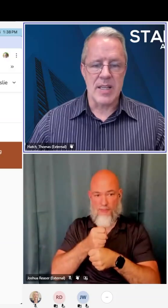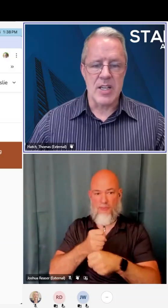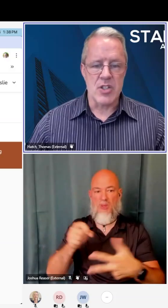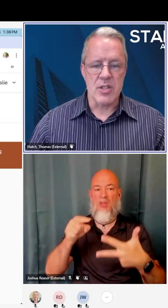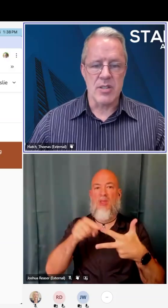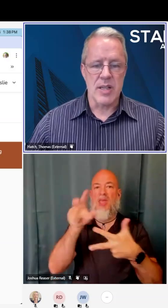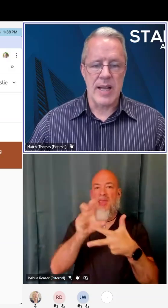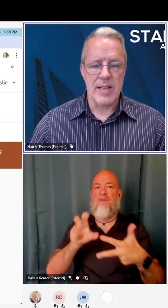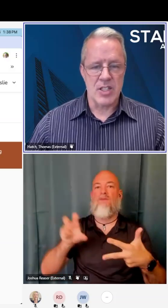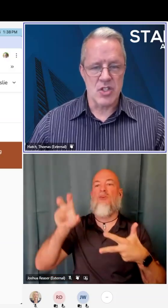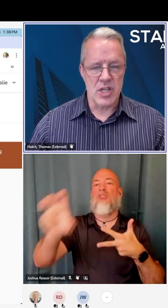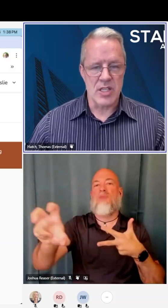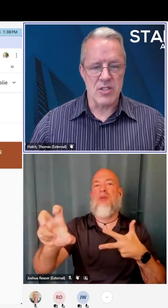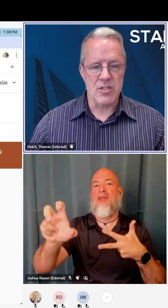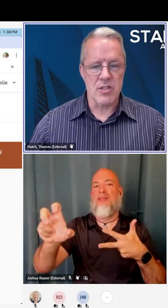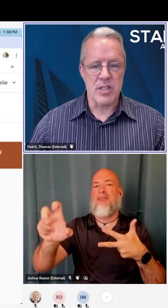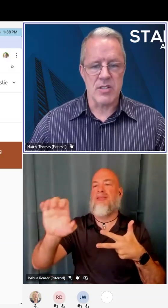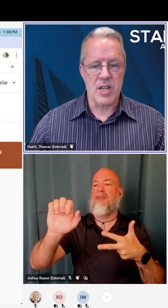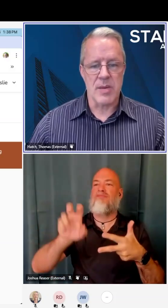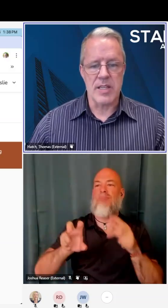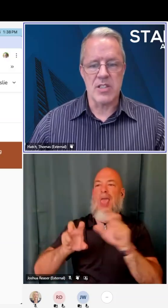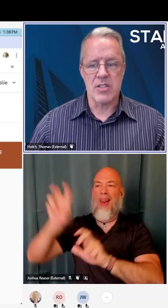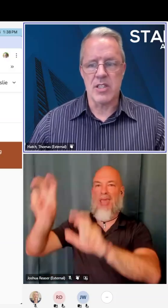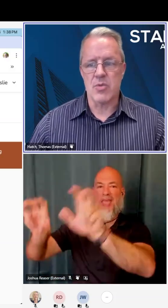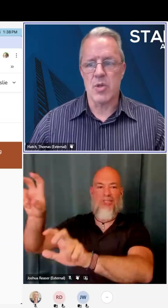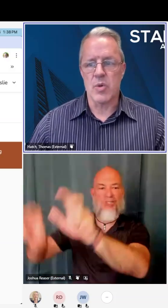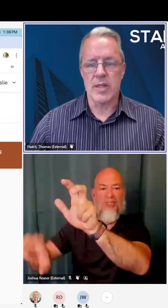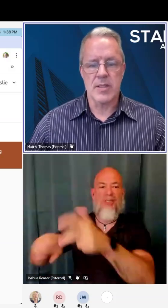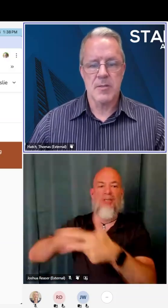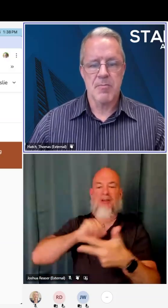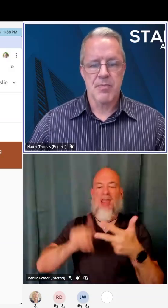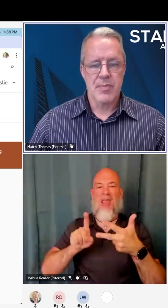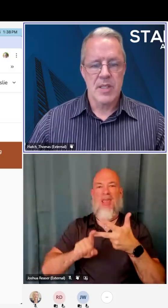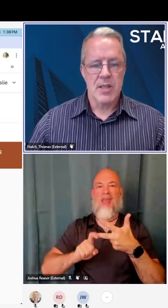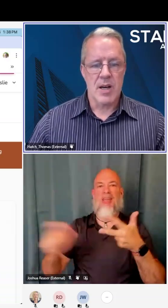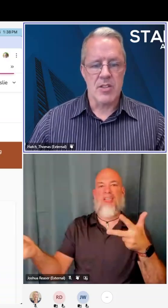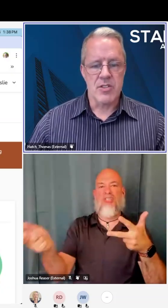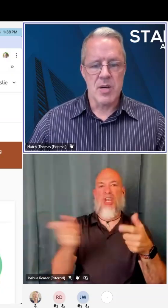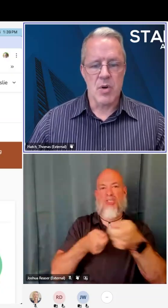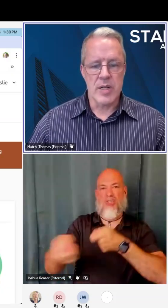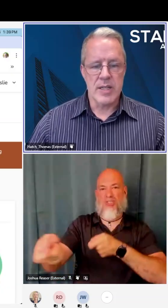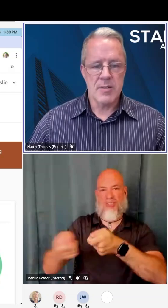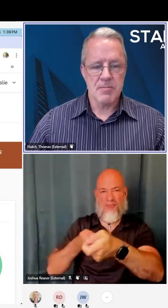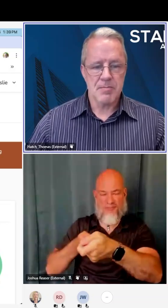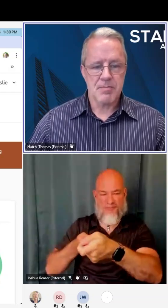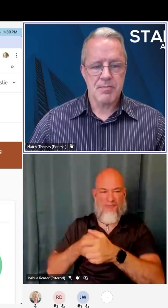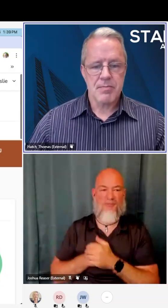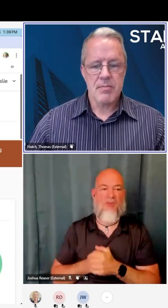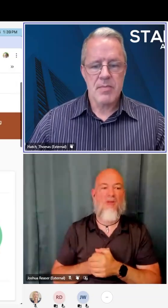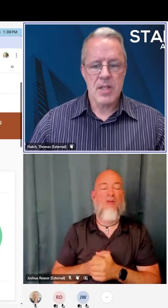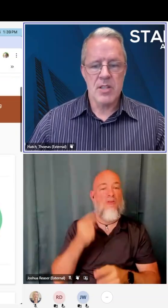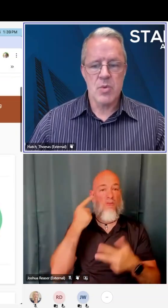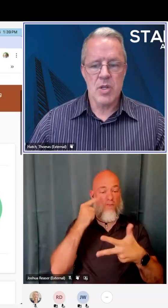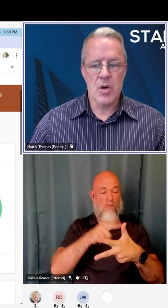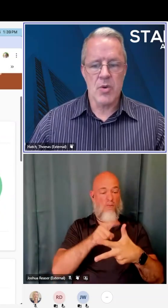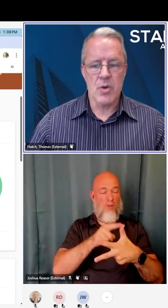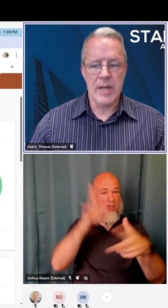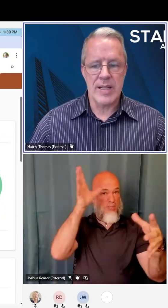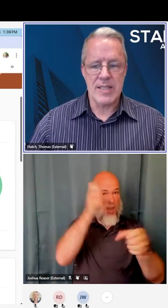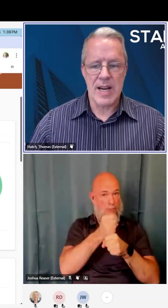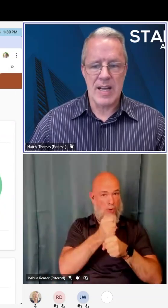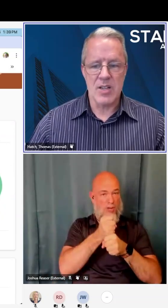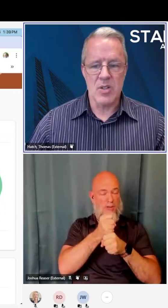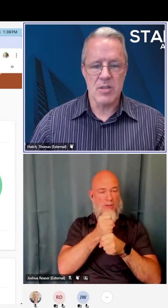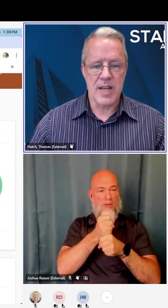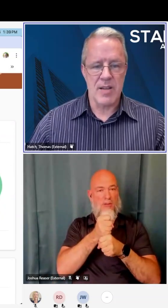investment allocation, and exchanges. So let's talk about each of these real quick. On the summary, this will go through